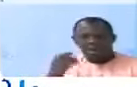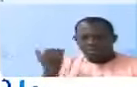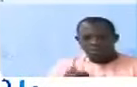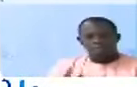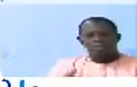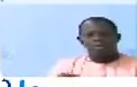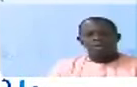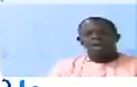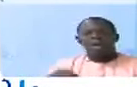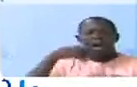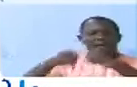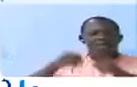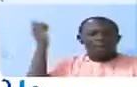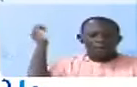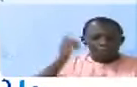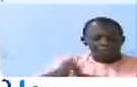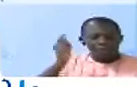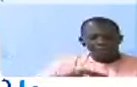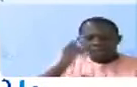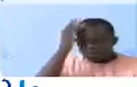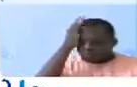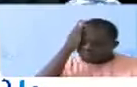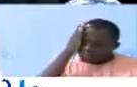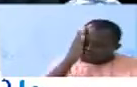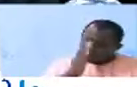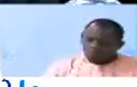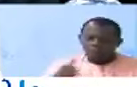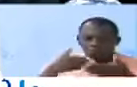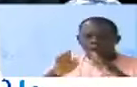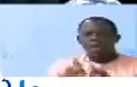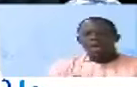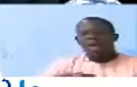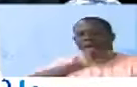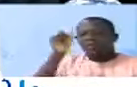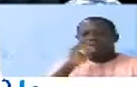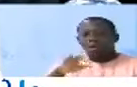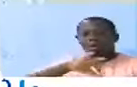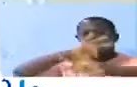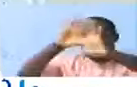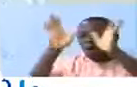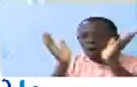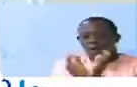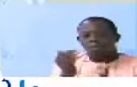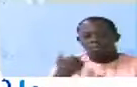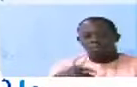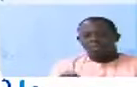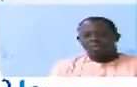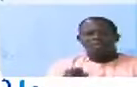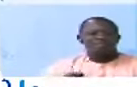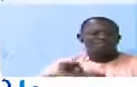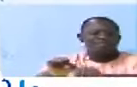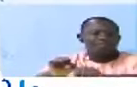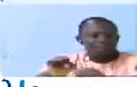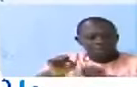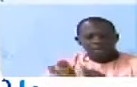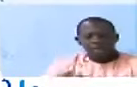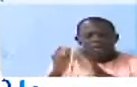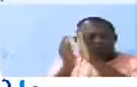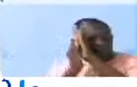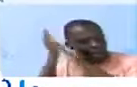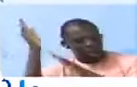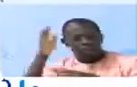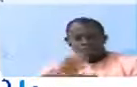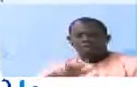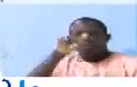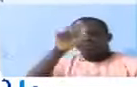they beat us seriously, then they told us all to lie down. If not, they will